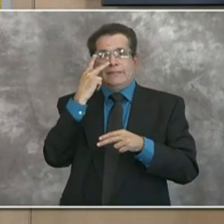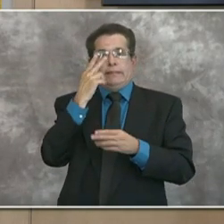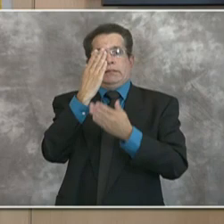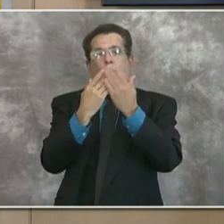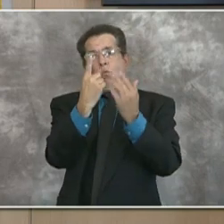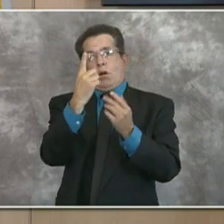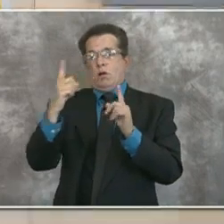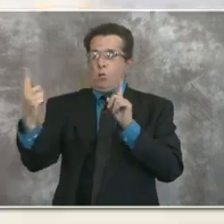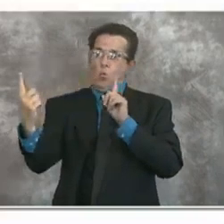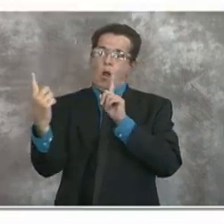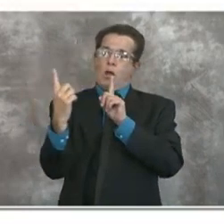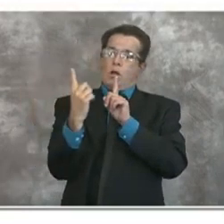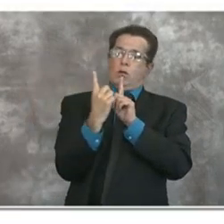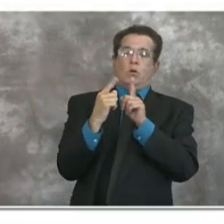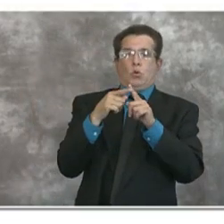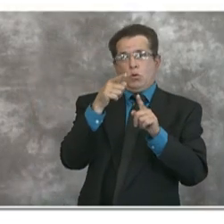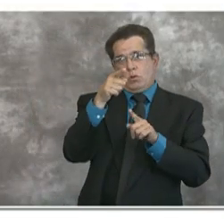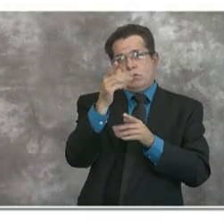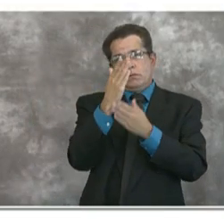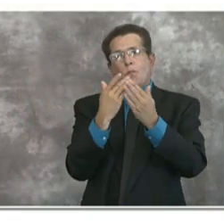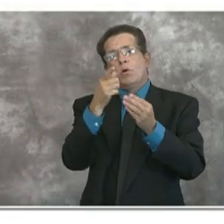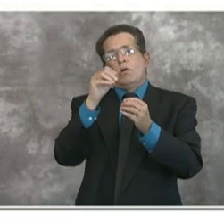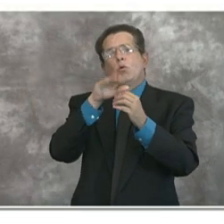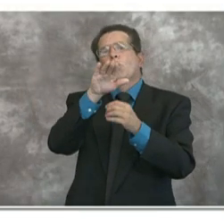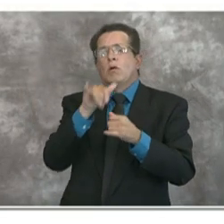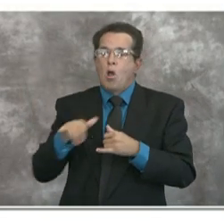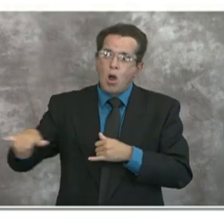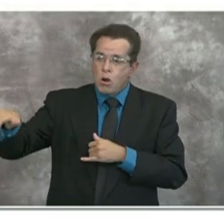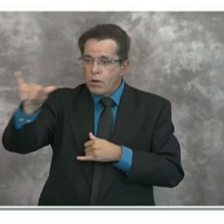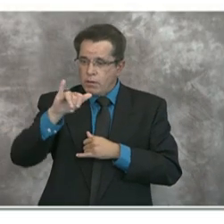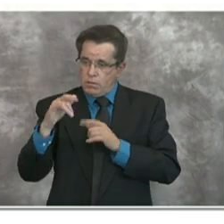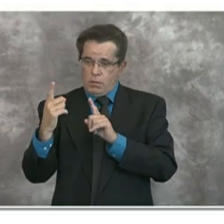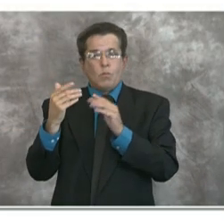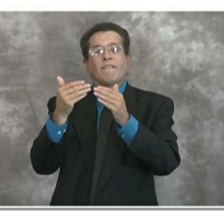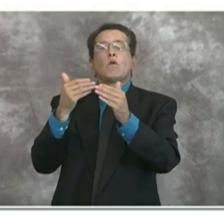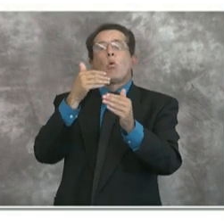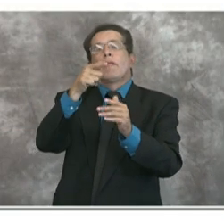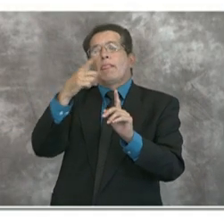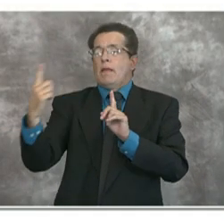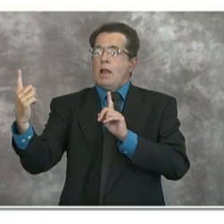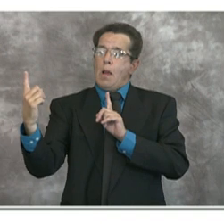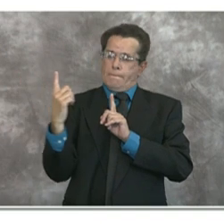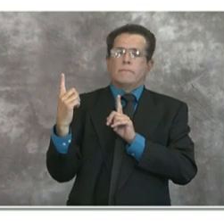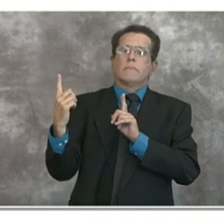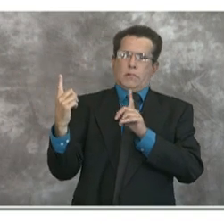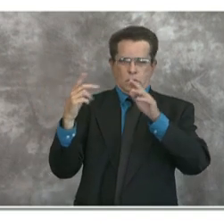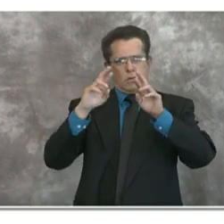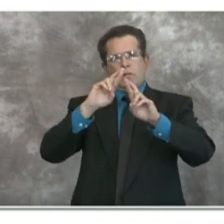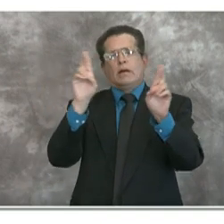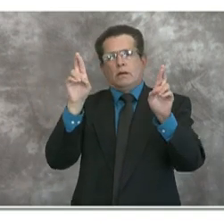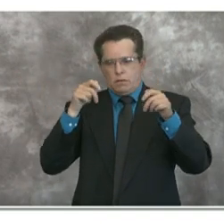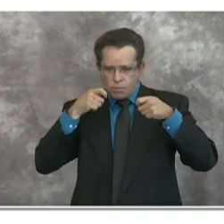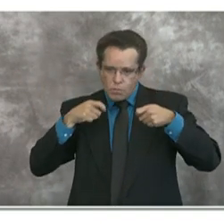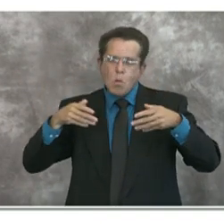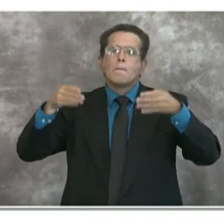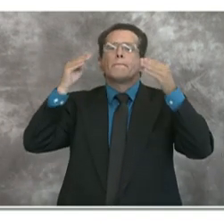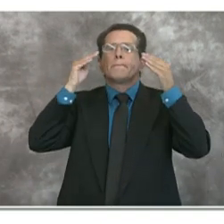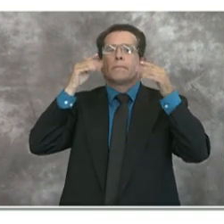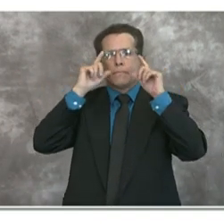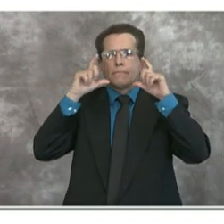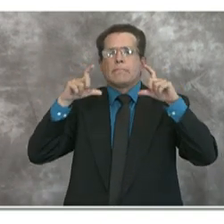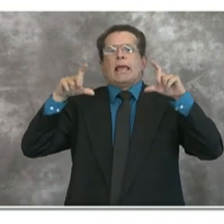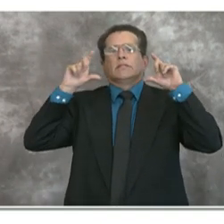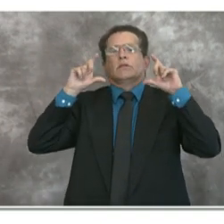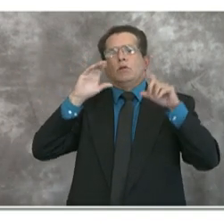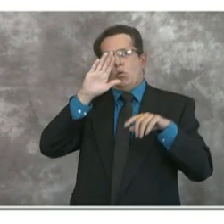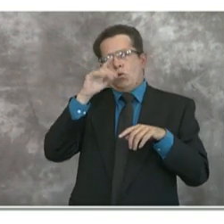someone walking towards you or someone in their front yard, even before they get within 6 feet, we want you to pull that face covering up